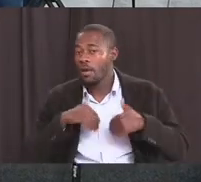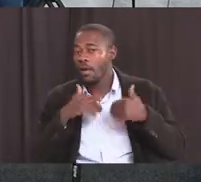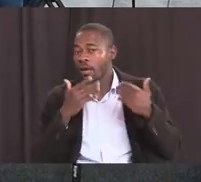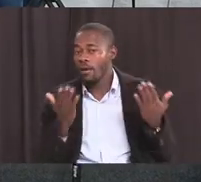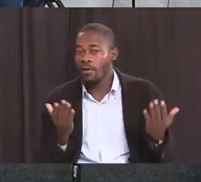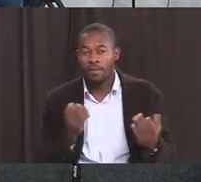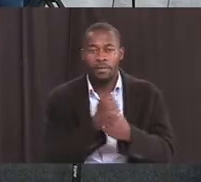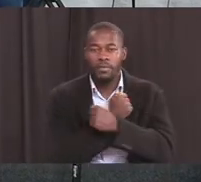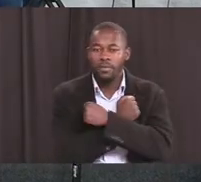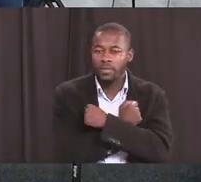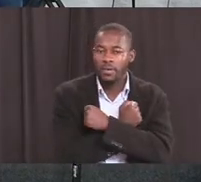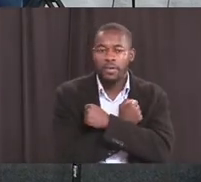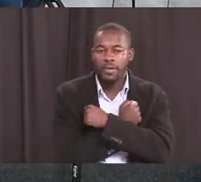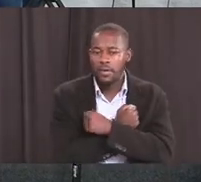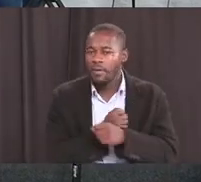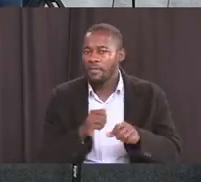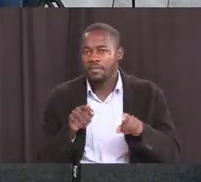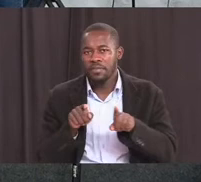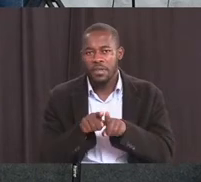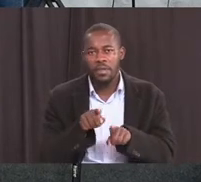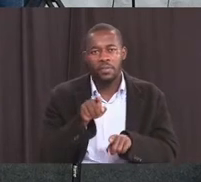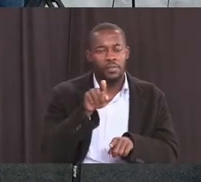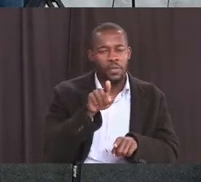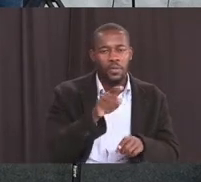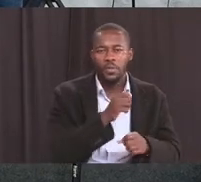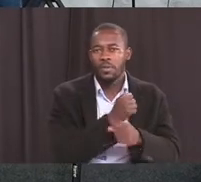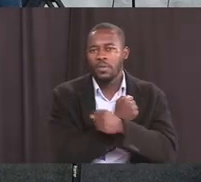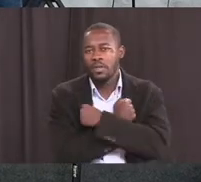you and love me.